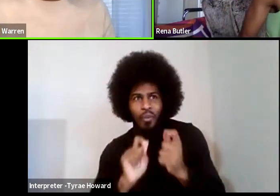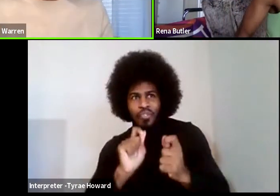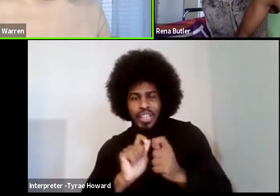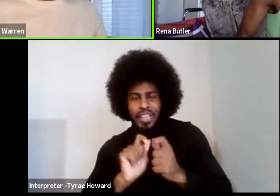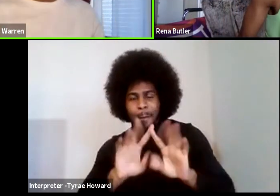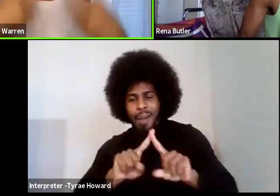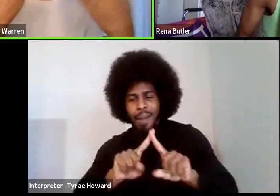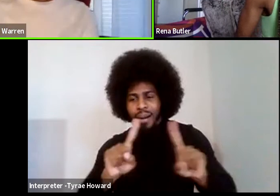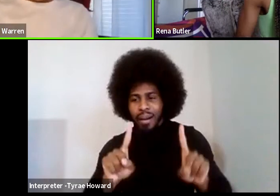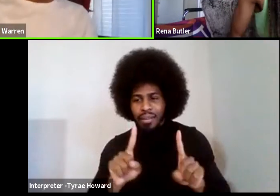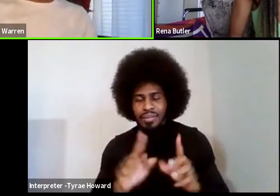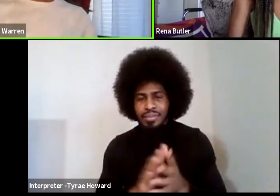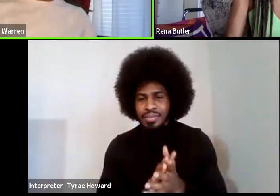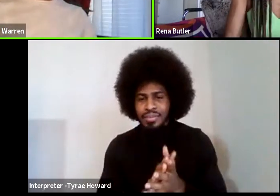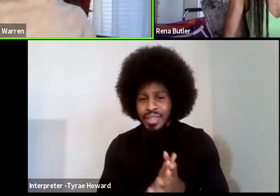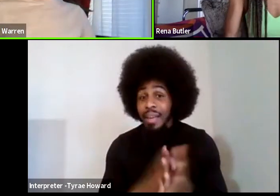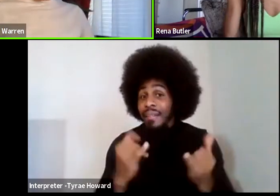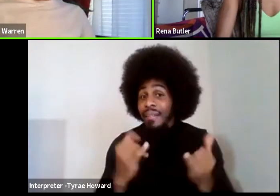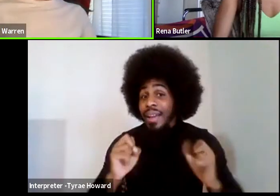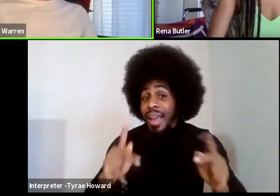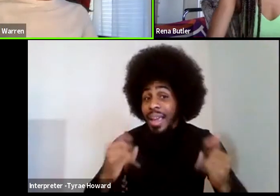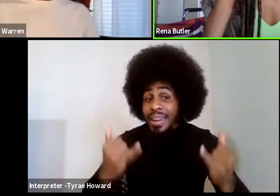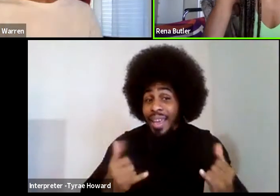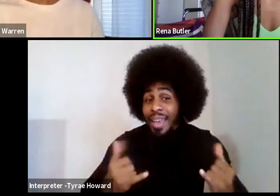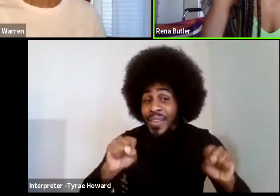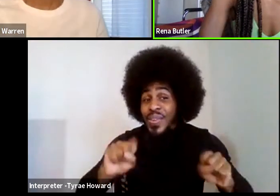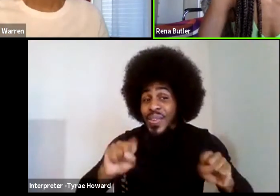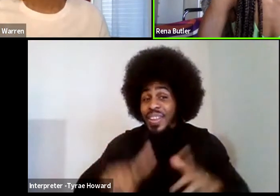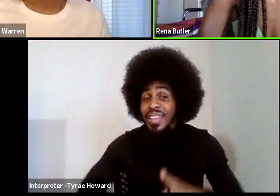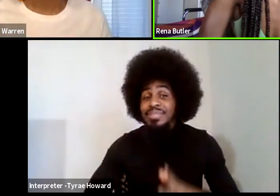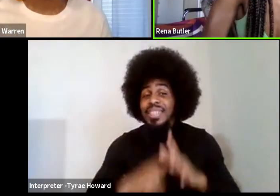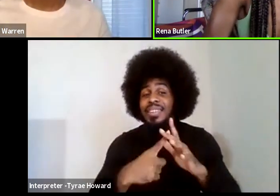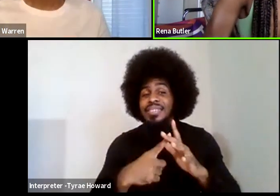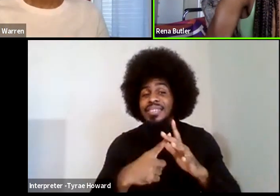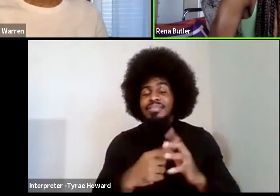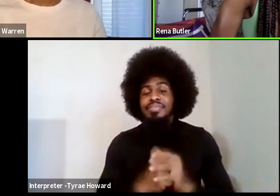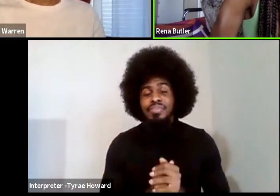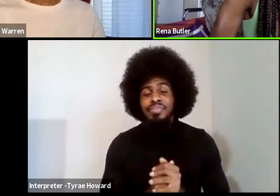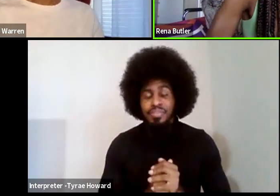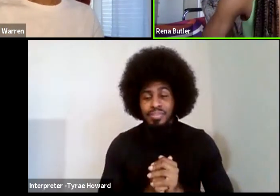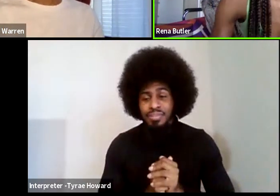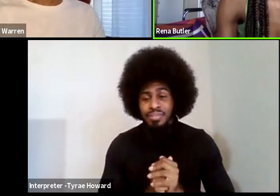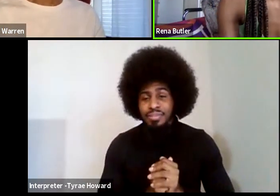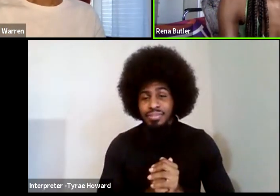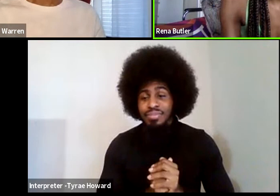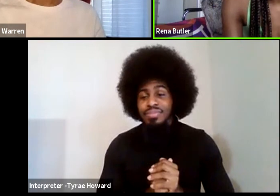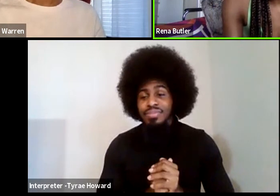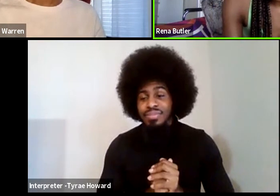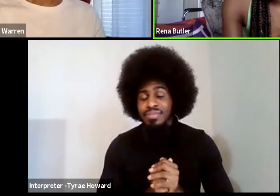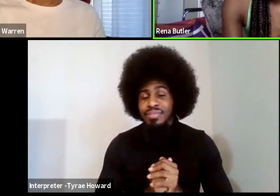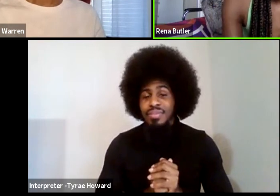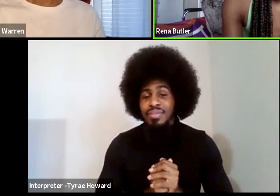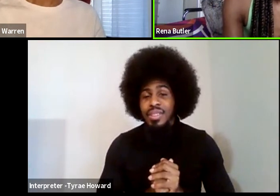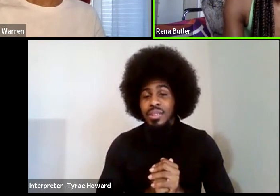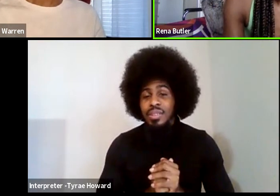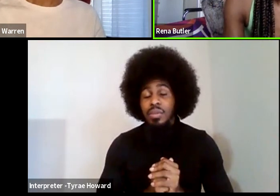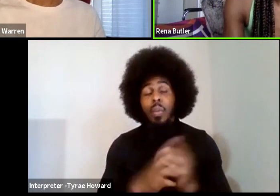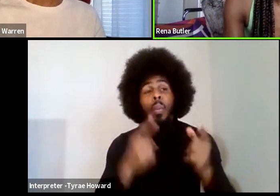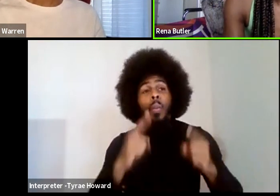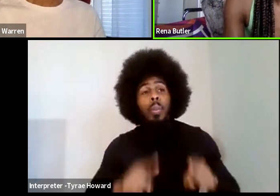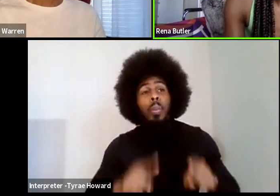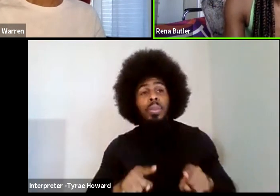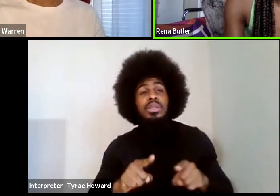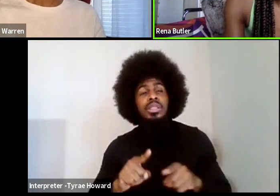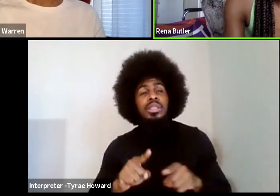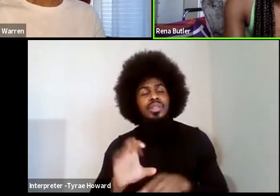Now you can begin. Okay, now. So I went to the Chicago Academy for the Arts for high school,